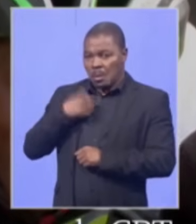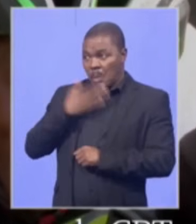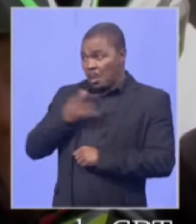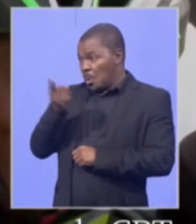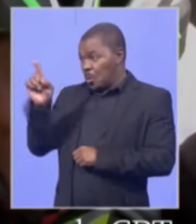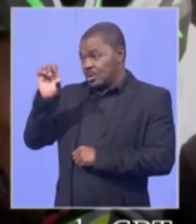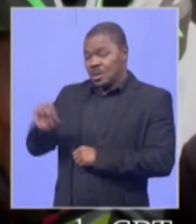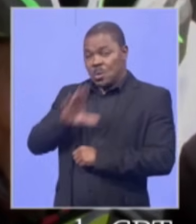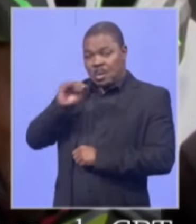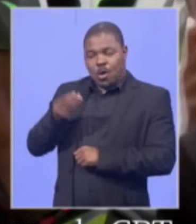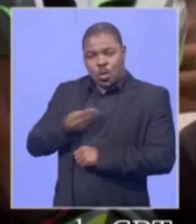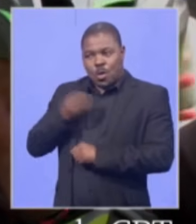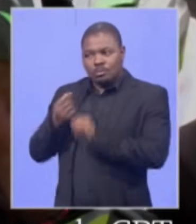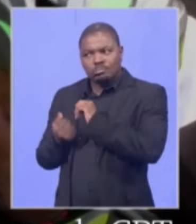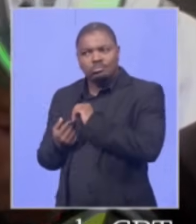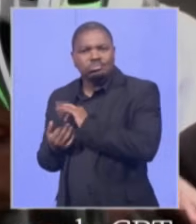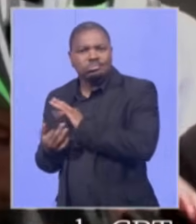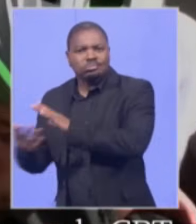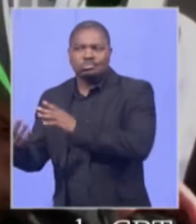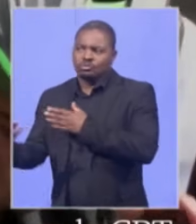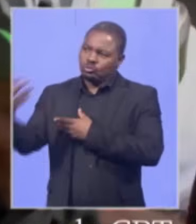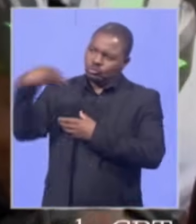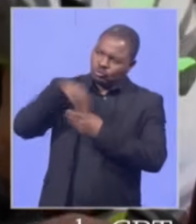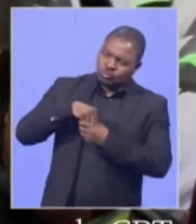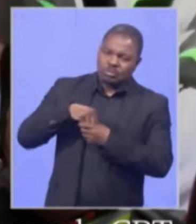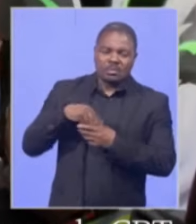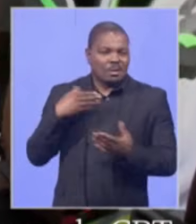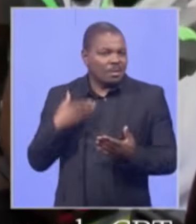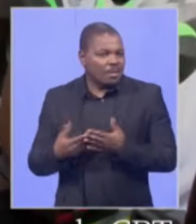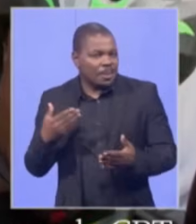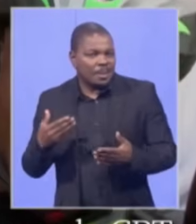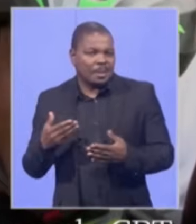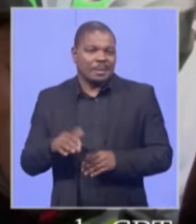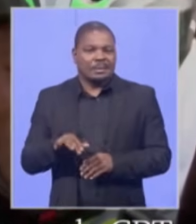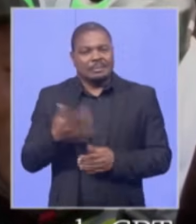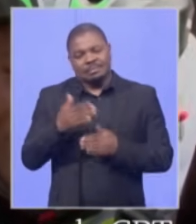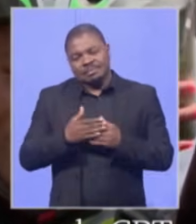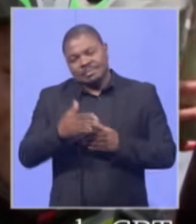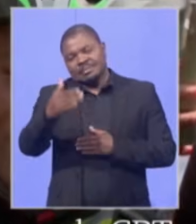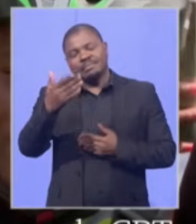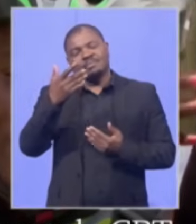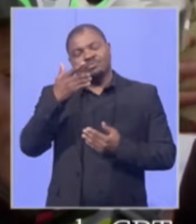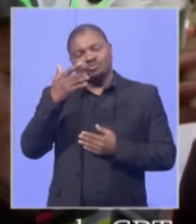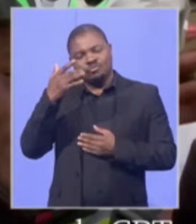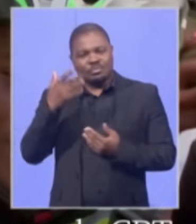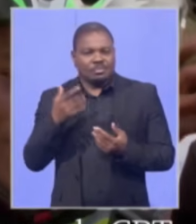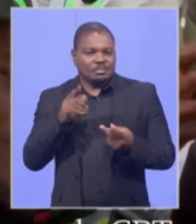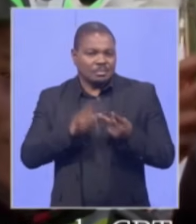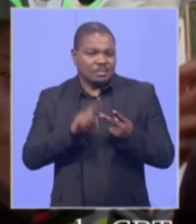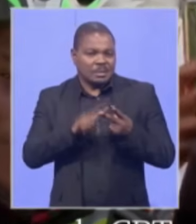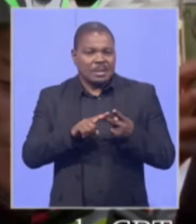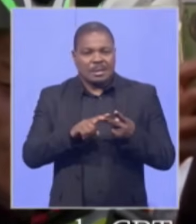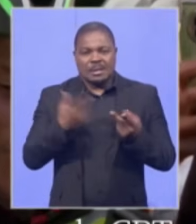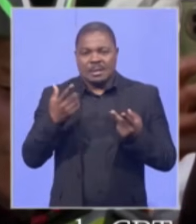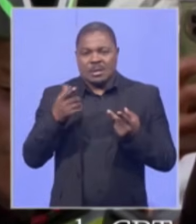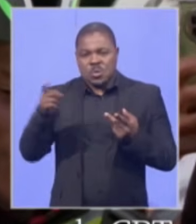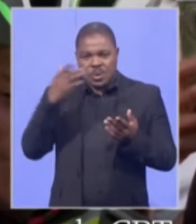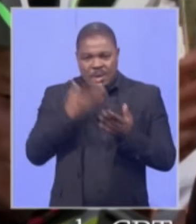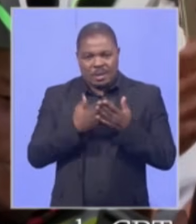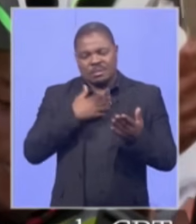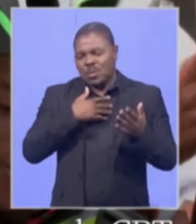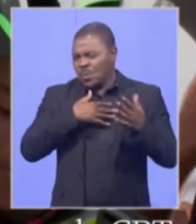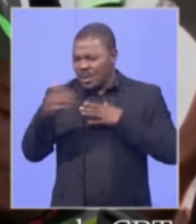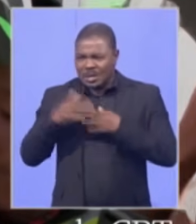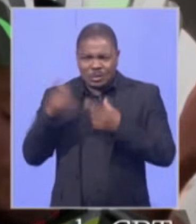so that they can join us in some trips to come, so that they will able to quit whatever